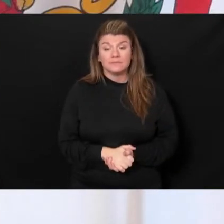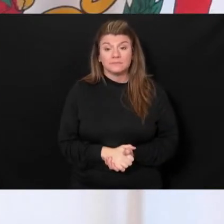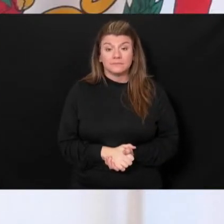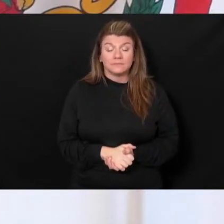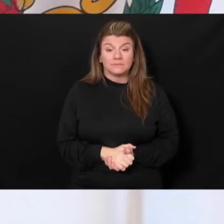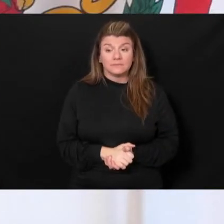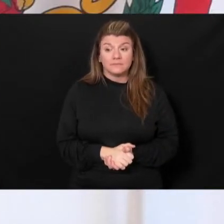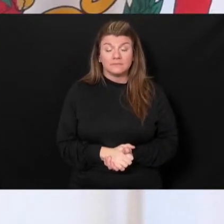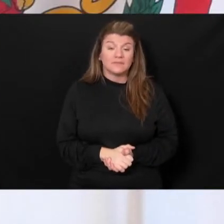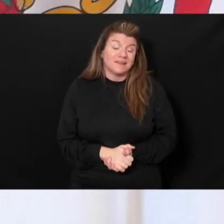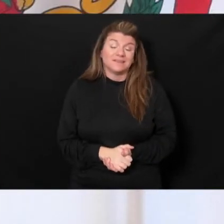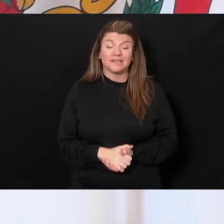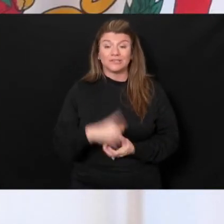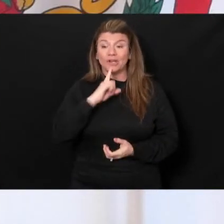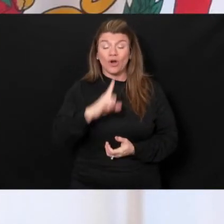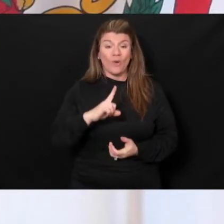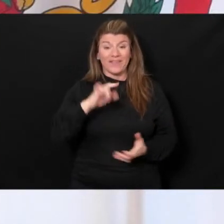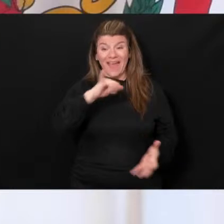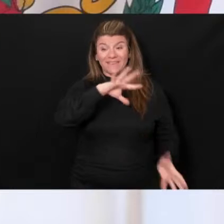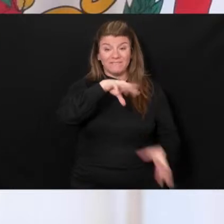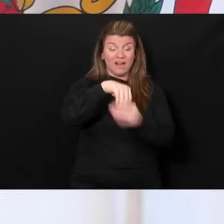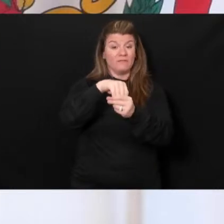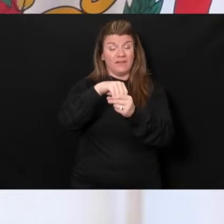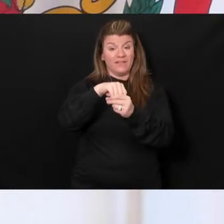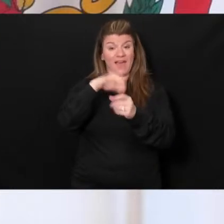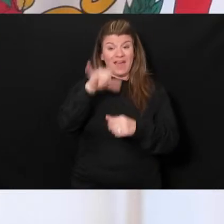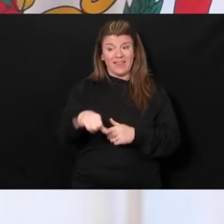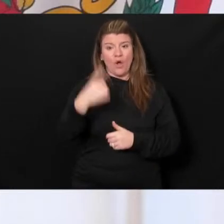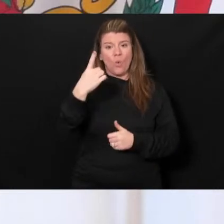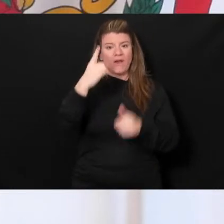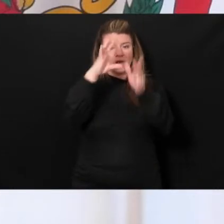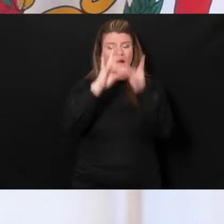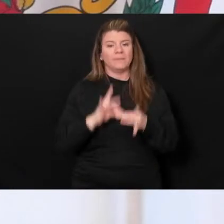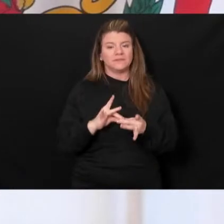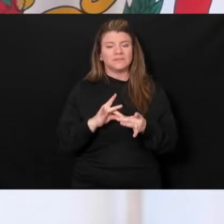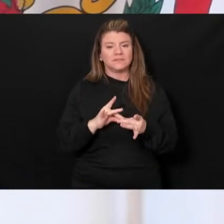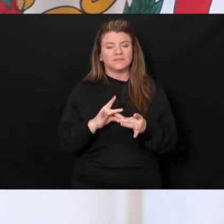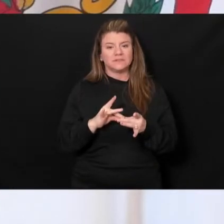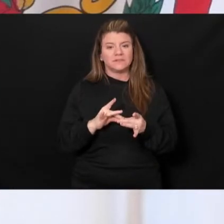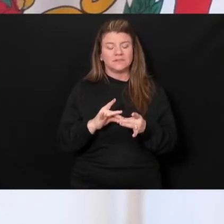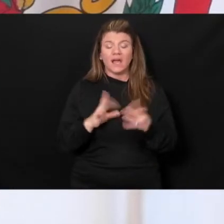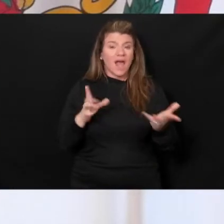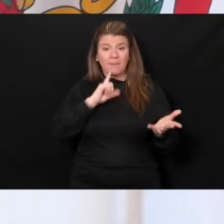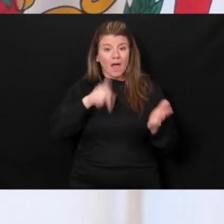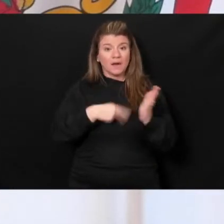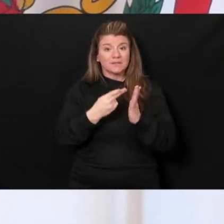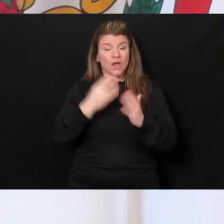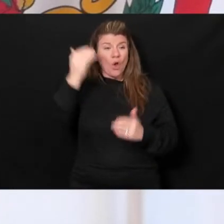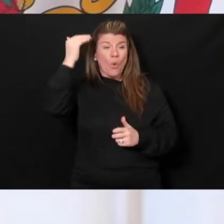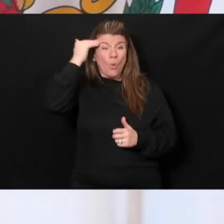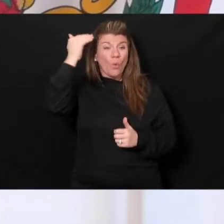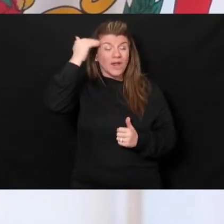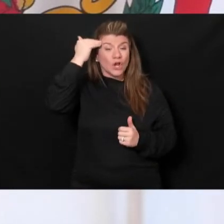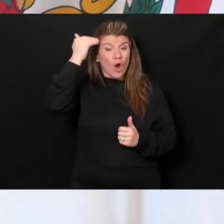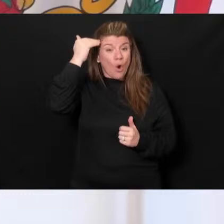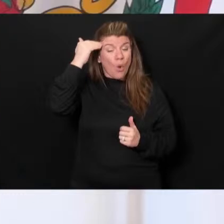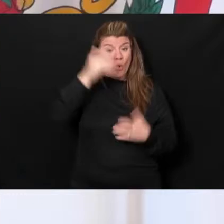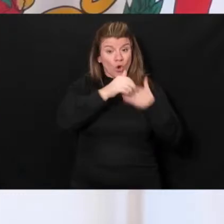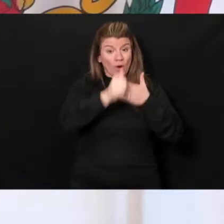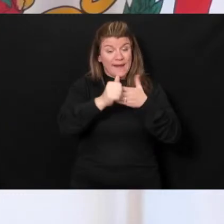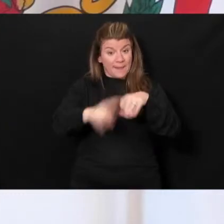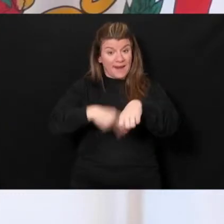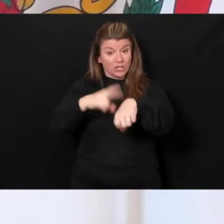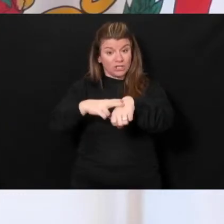know, and in all that, you know, one of the comments is, you know, for crying out loud, we know you're leading the nation,